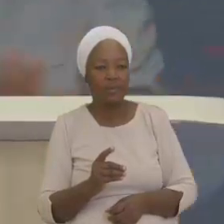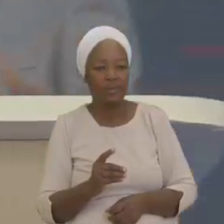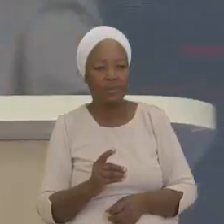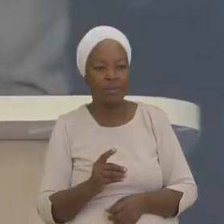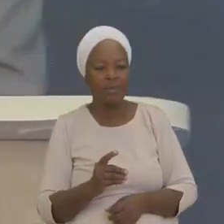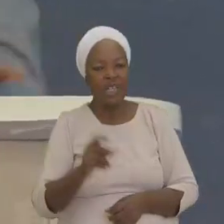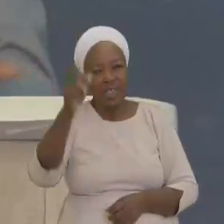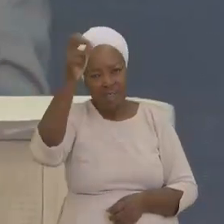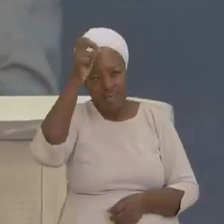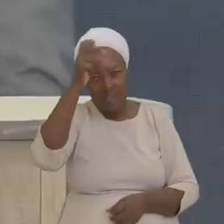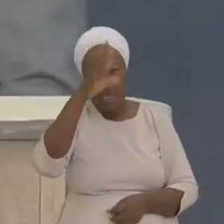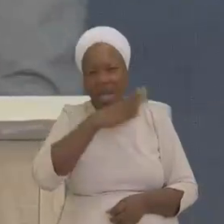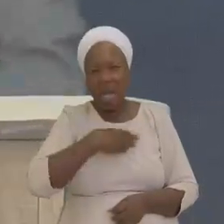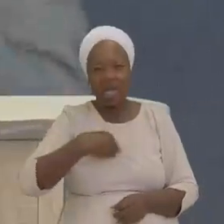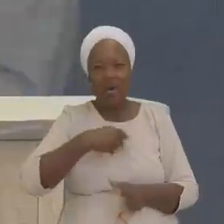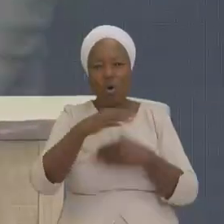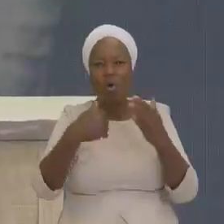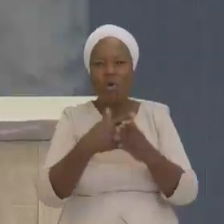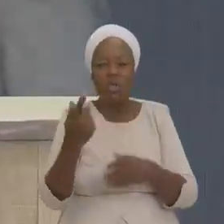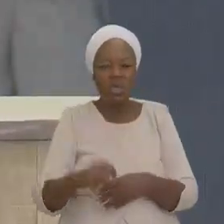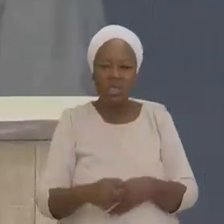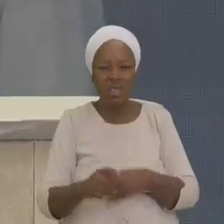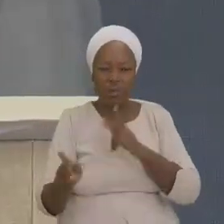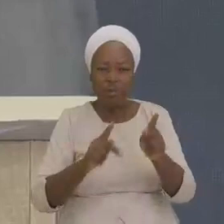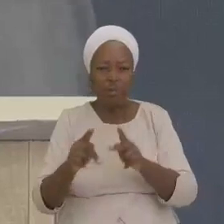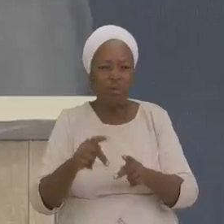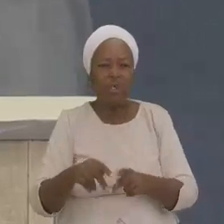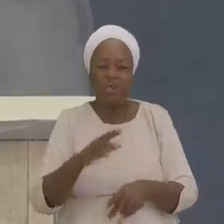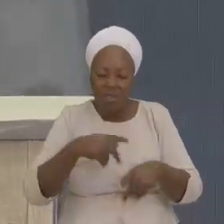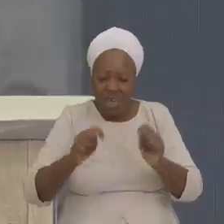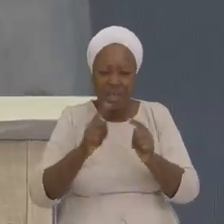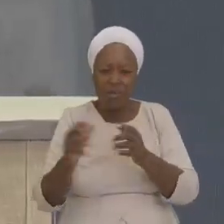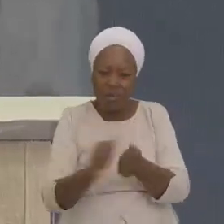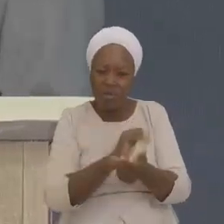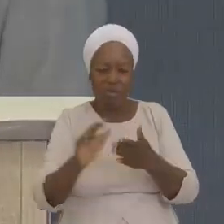Satan and the demons will try to devastate us.